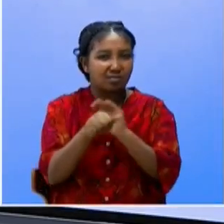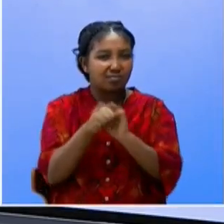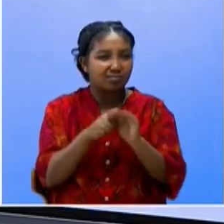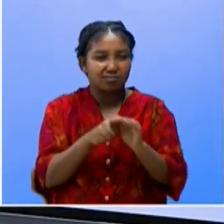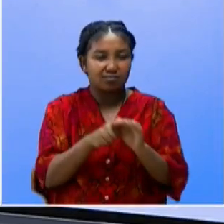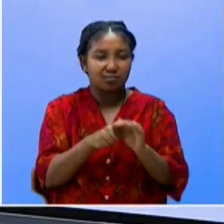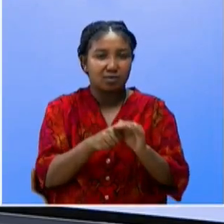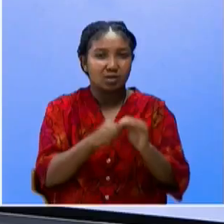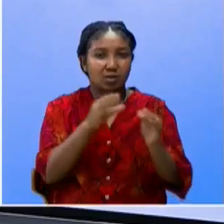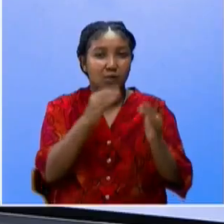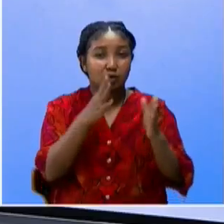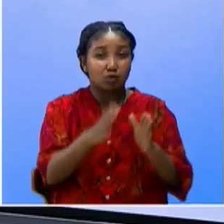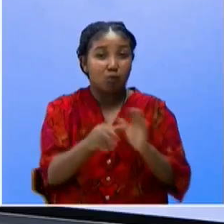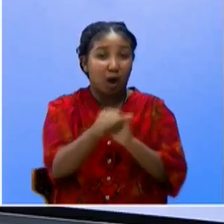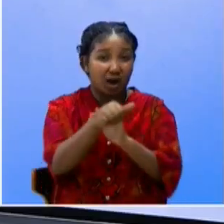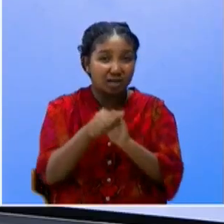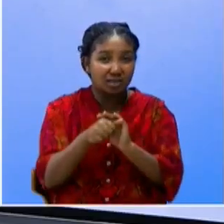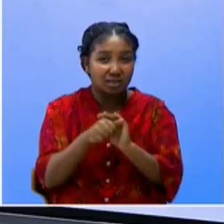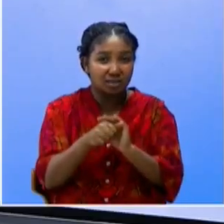the